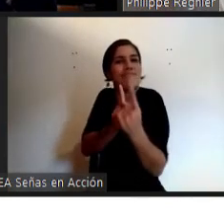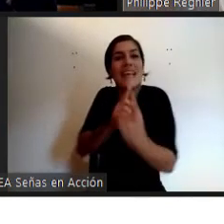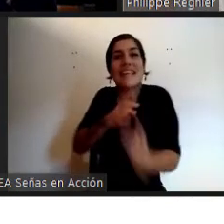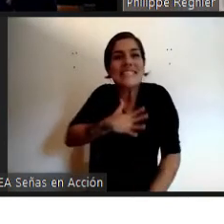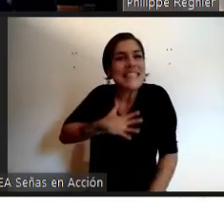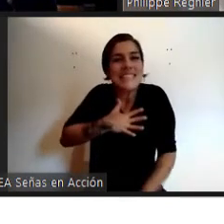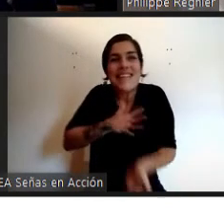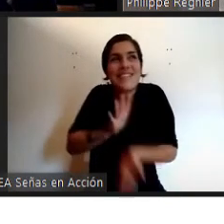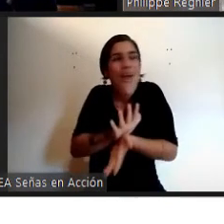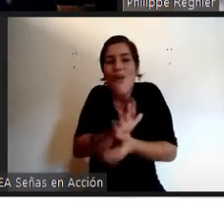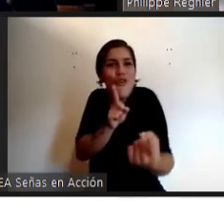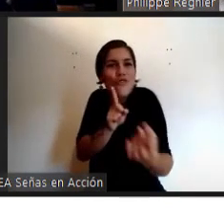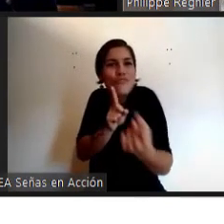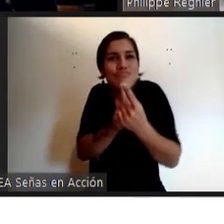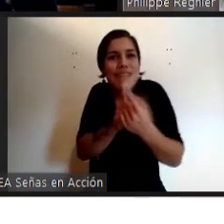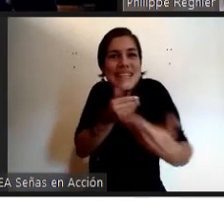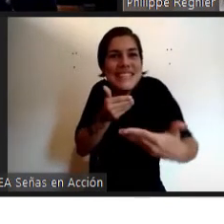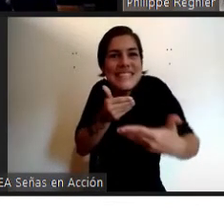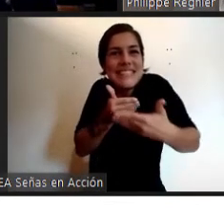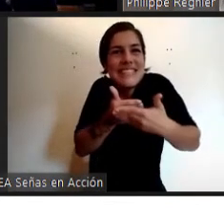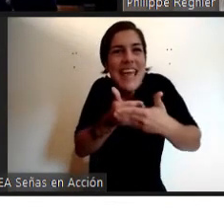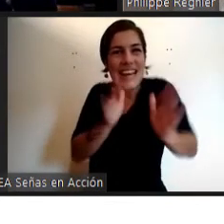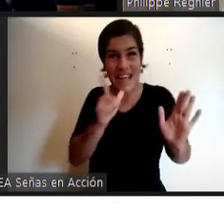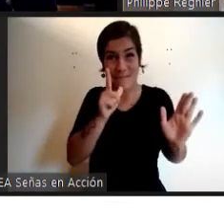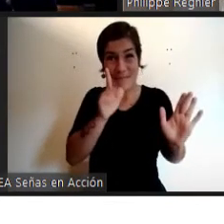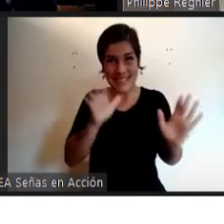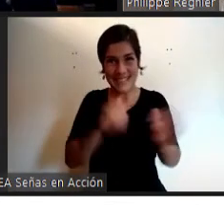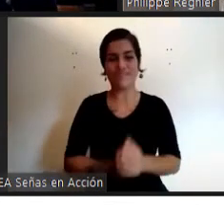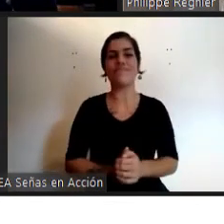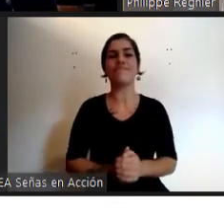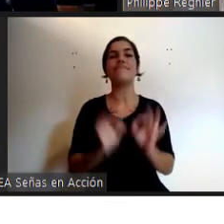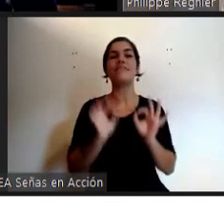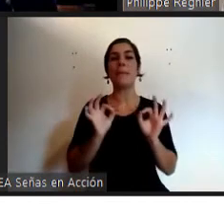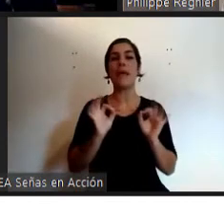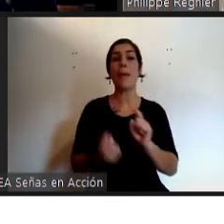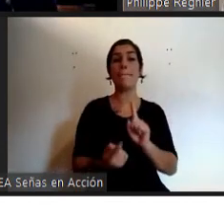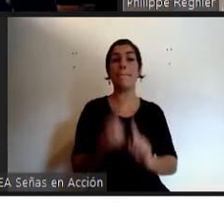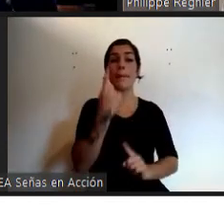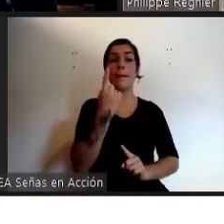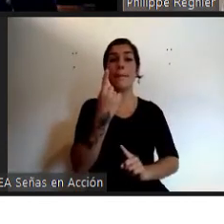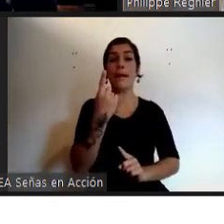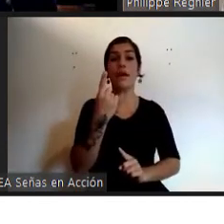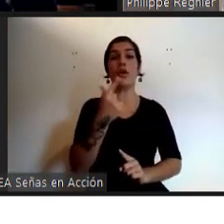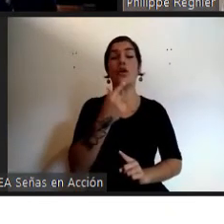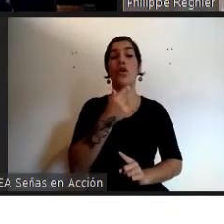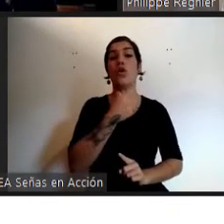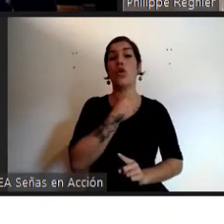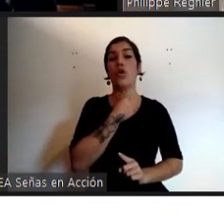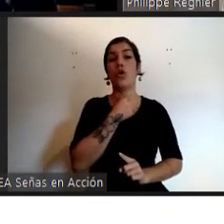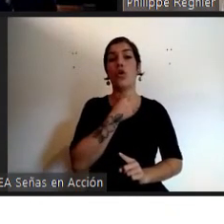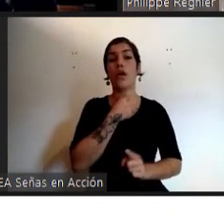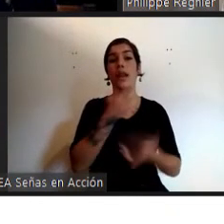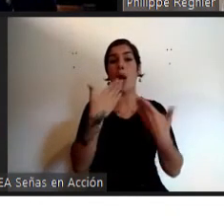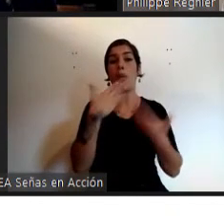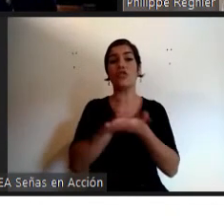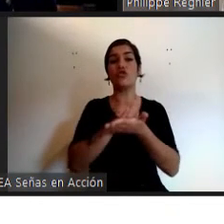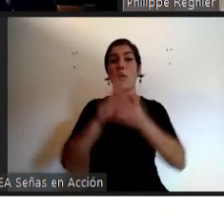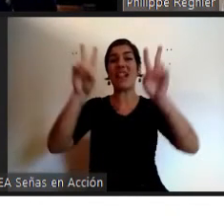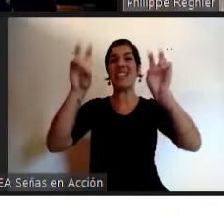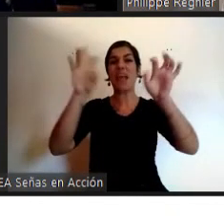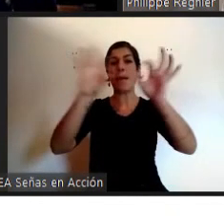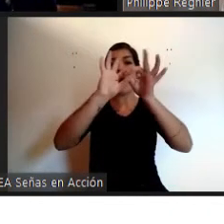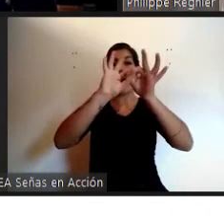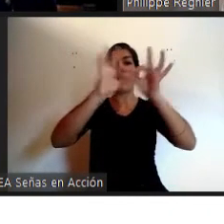than what seems at first sight. Well, I wanted to react a little on the title that you